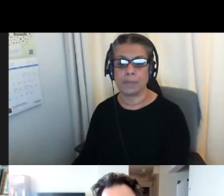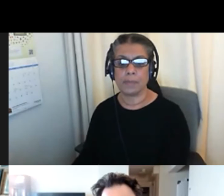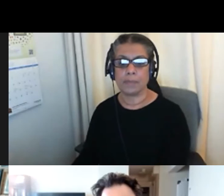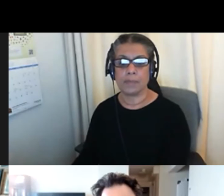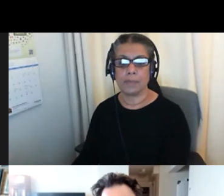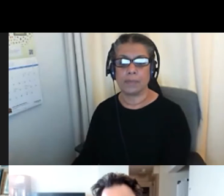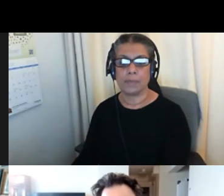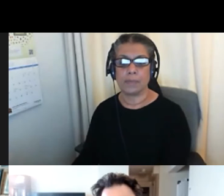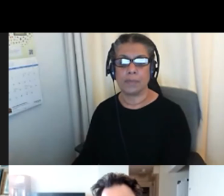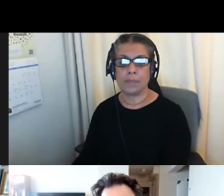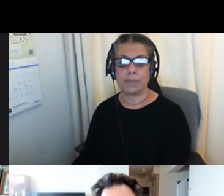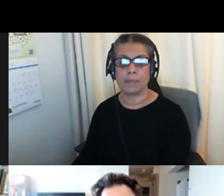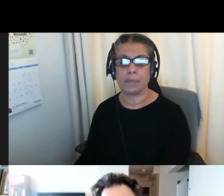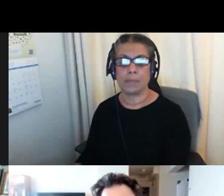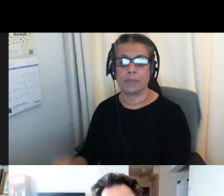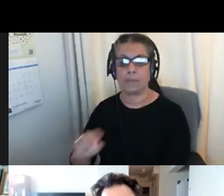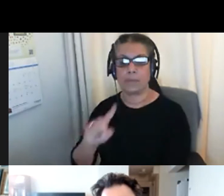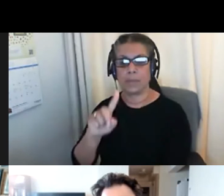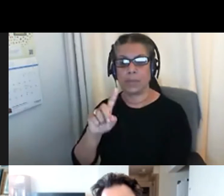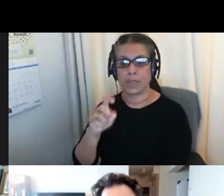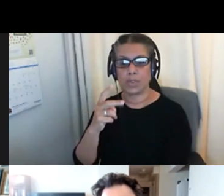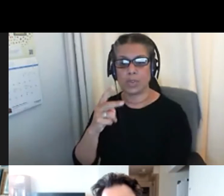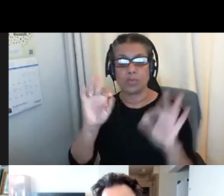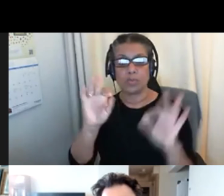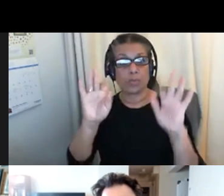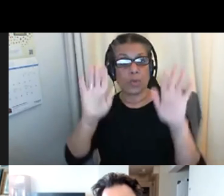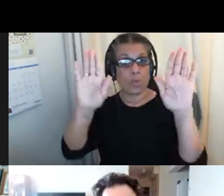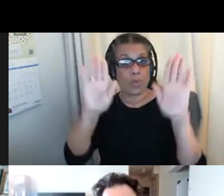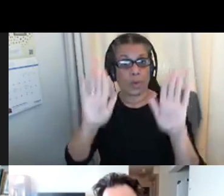factor. Great. Thank you, guys.